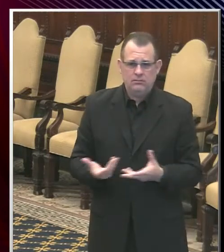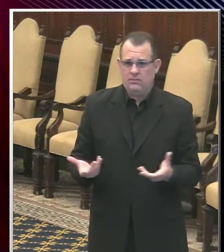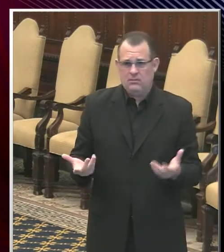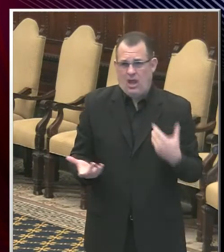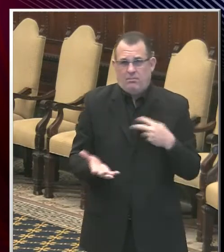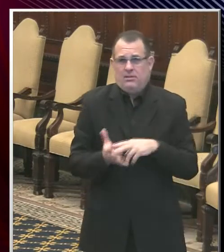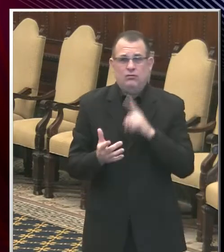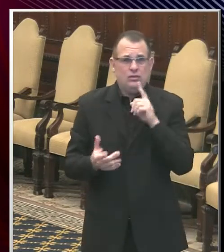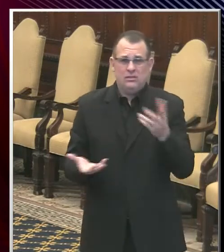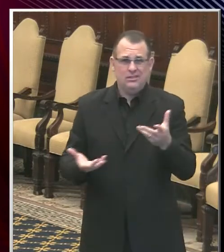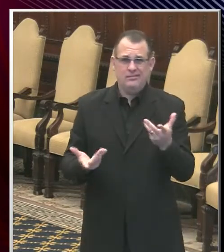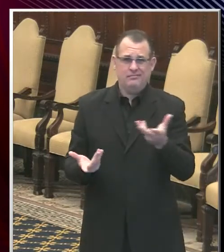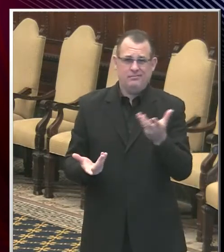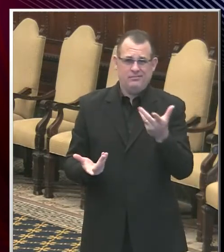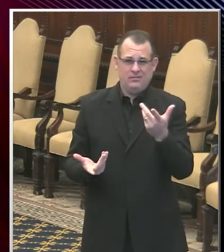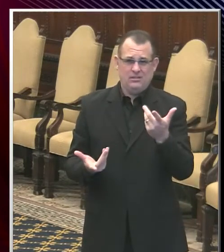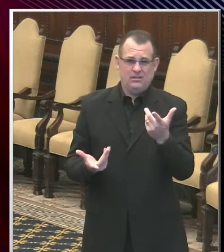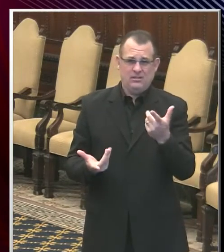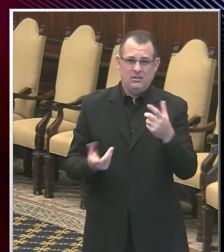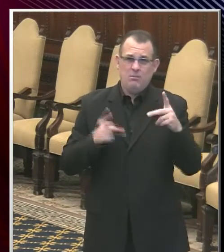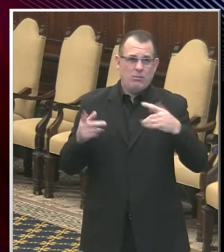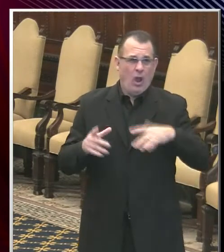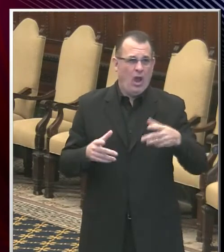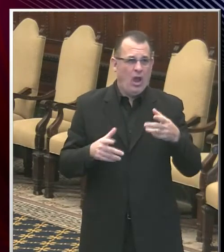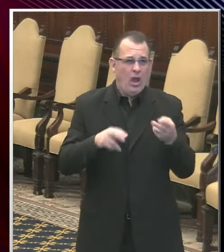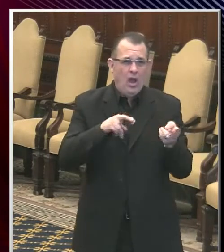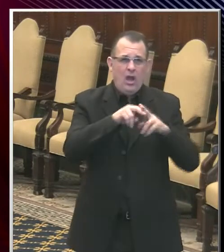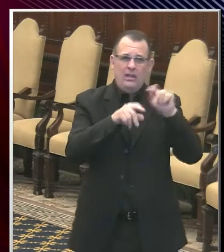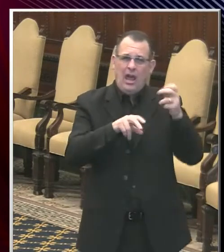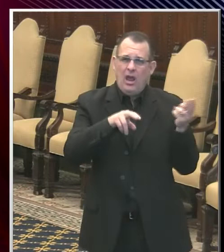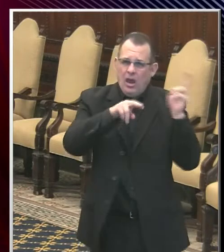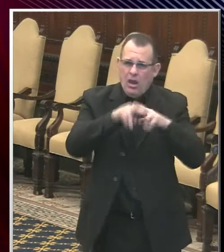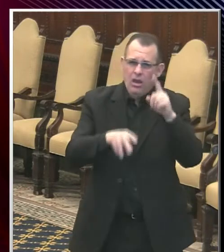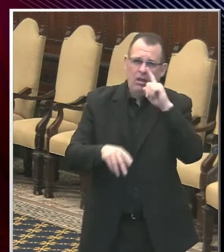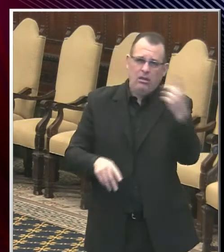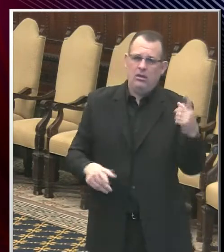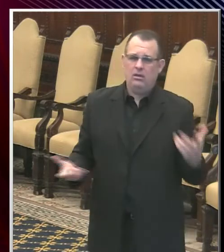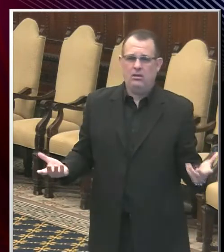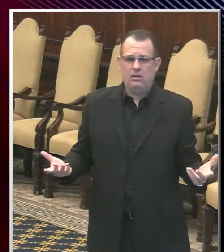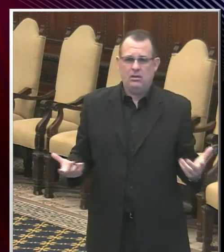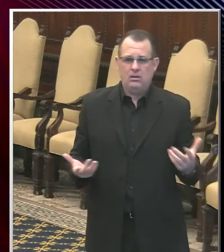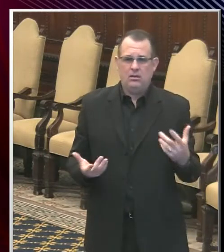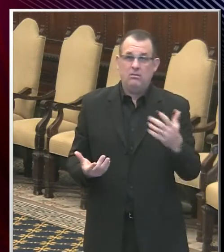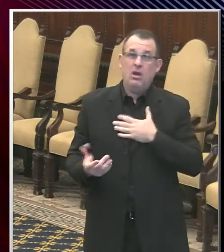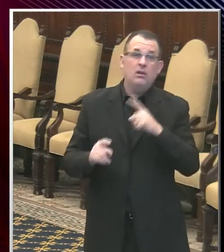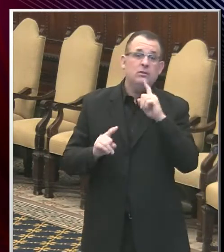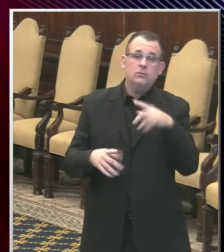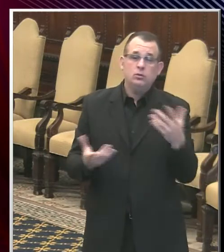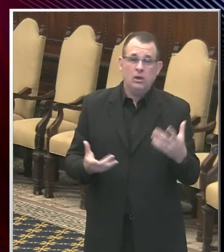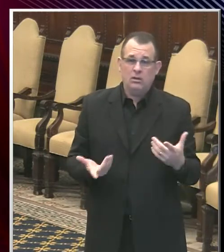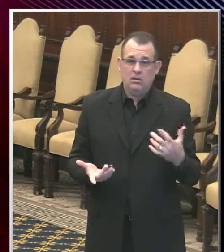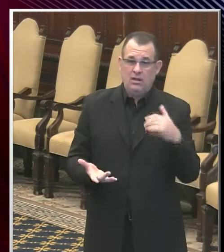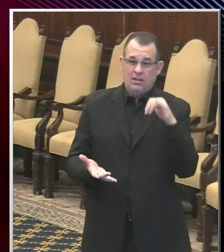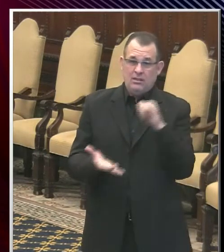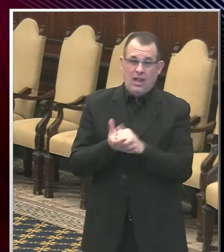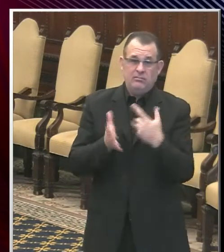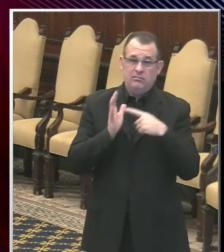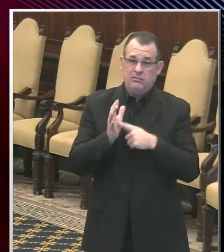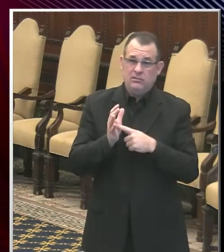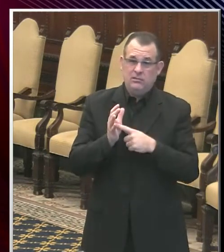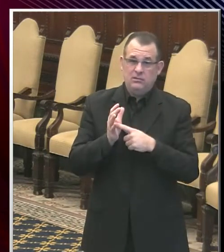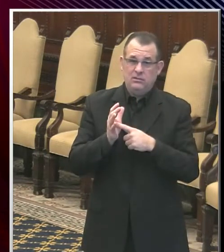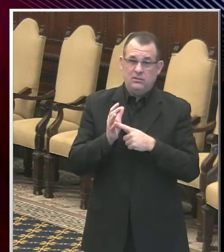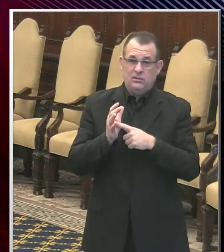not an appetite for tax hikes? First of all, my response is, and this was made evident in your coverage of the